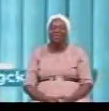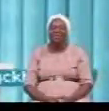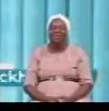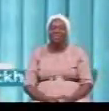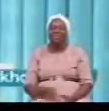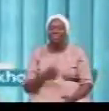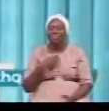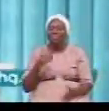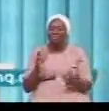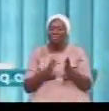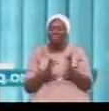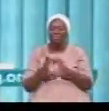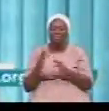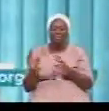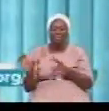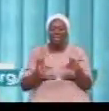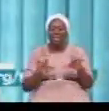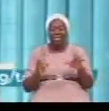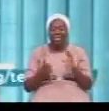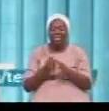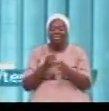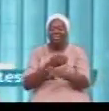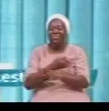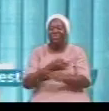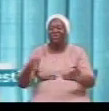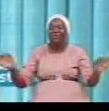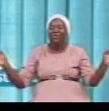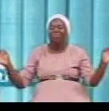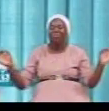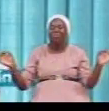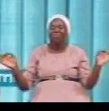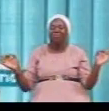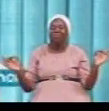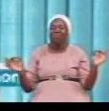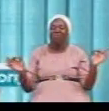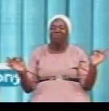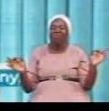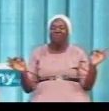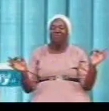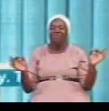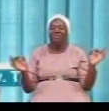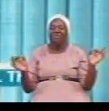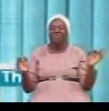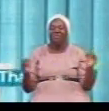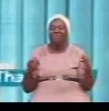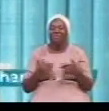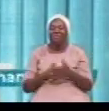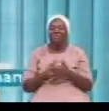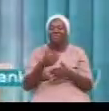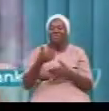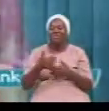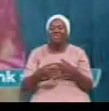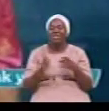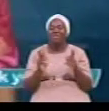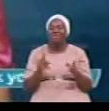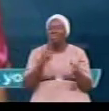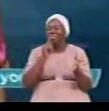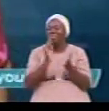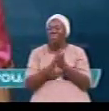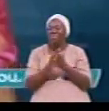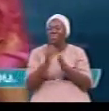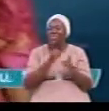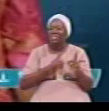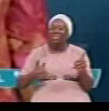And Jesus did it free of charge. Look at the camera. Next testifier. Praise the